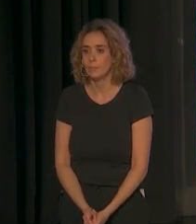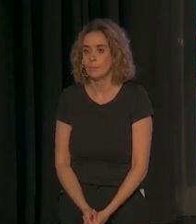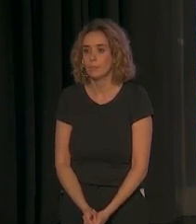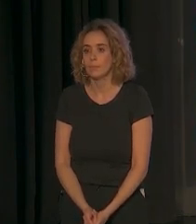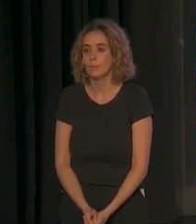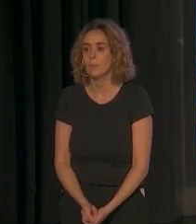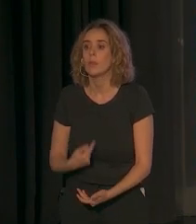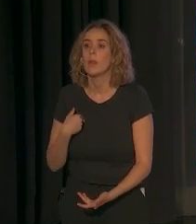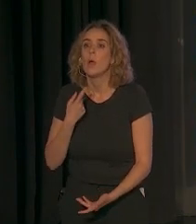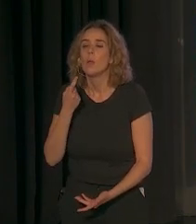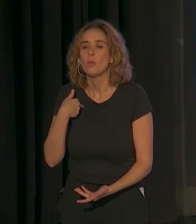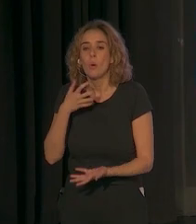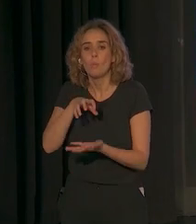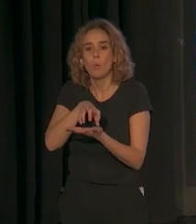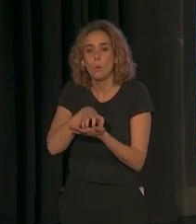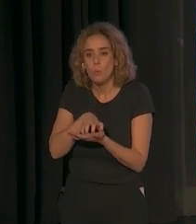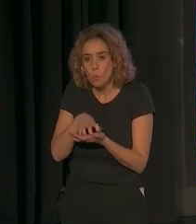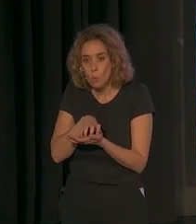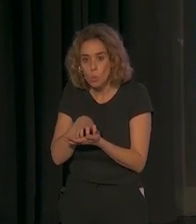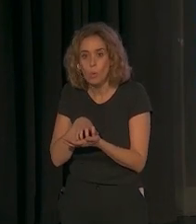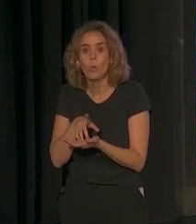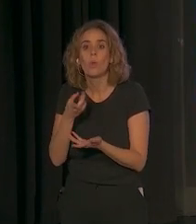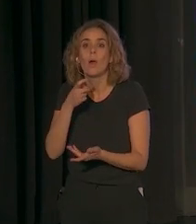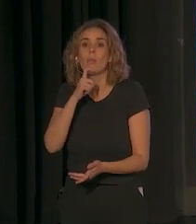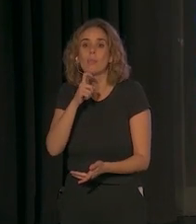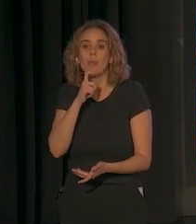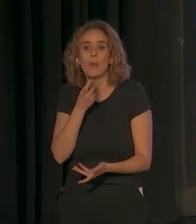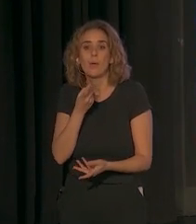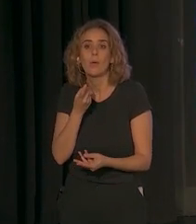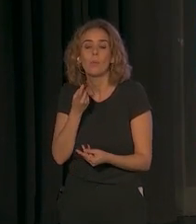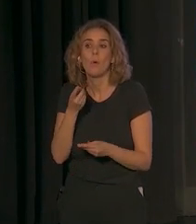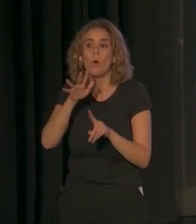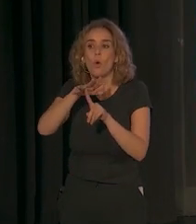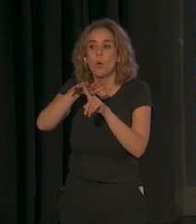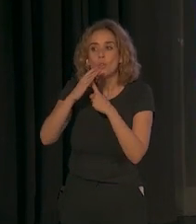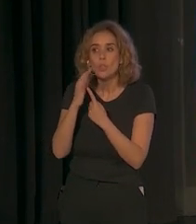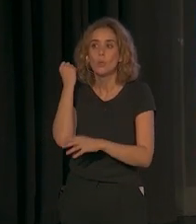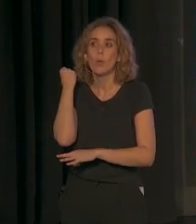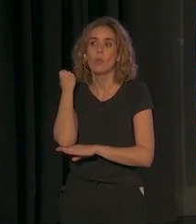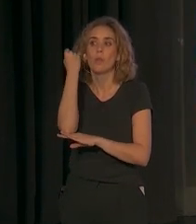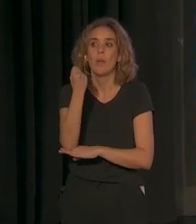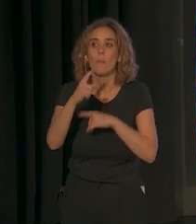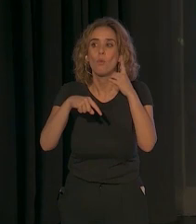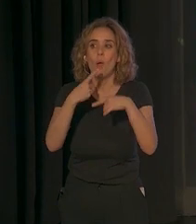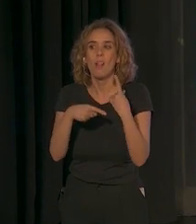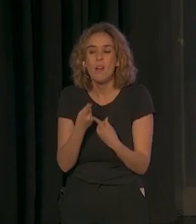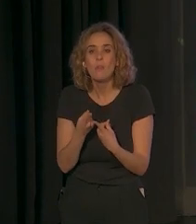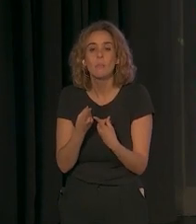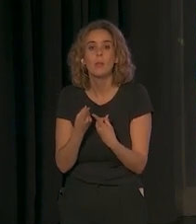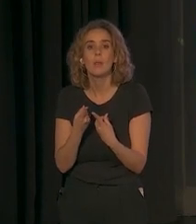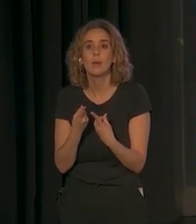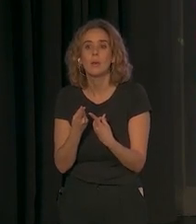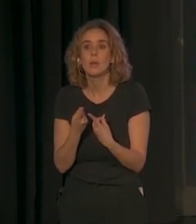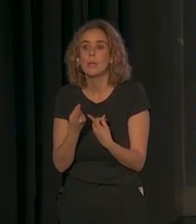But I still have a doubt. How do you bring the support to